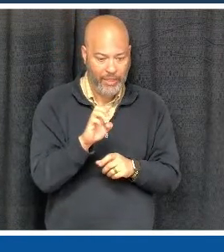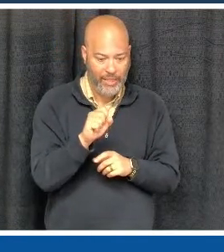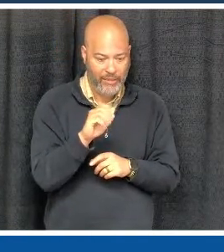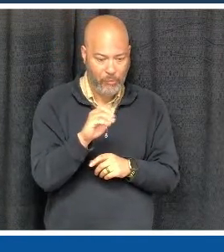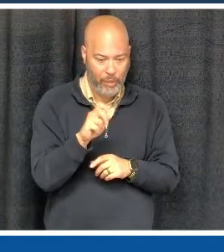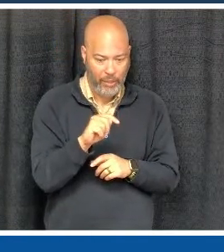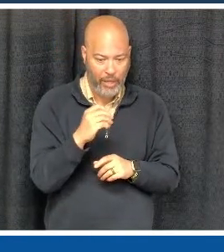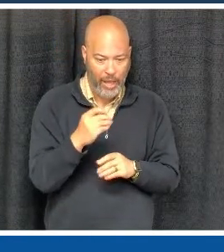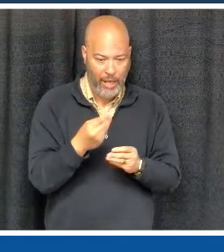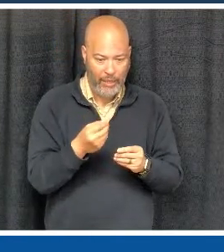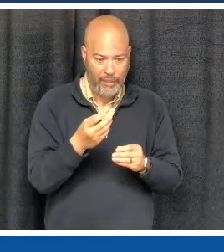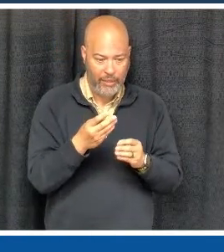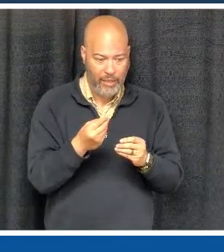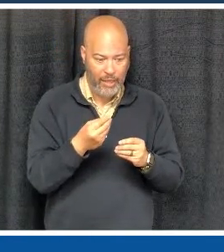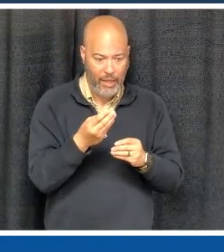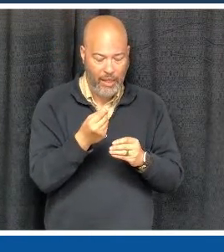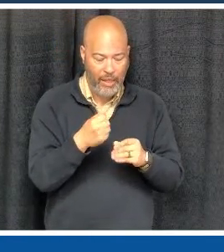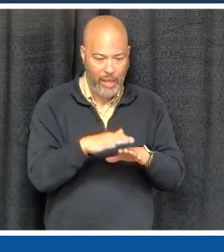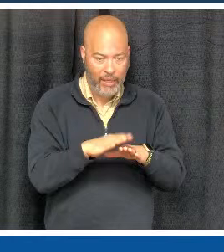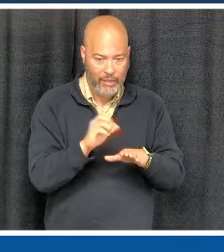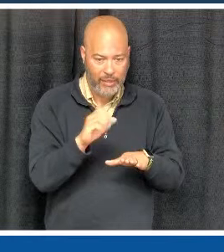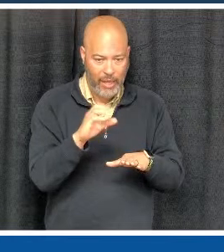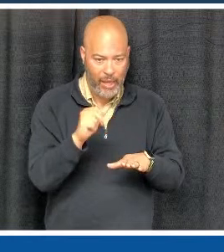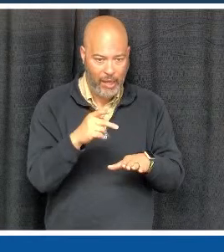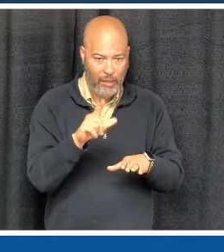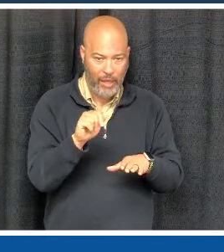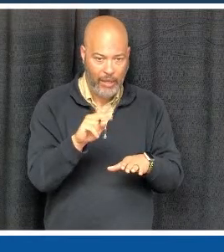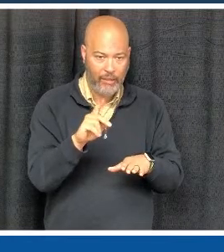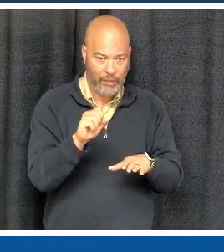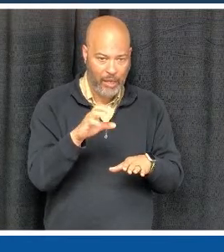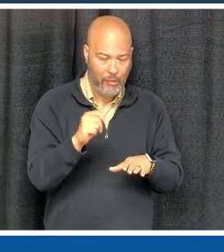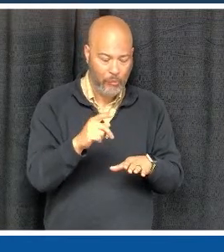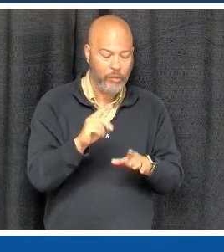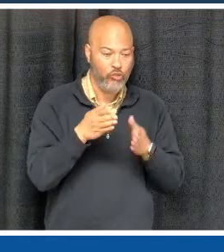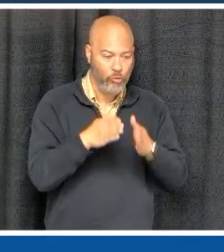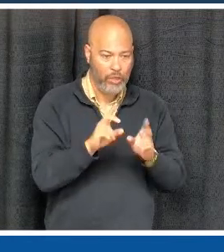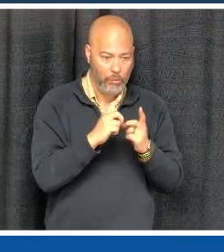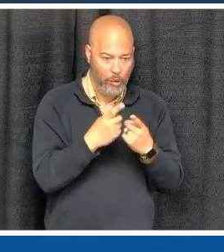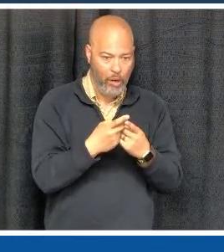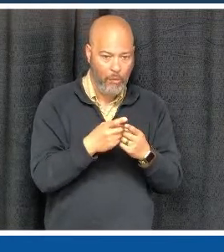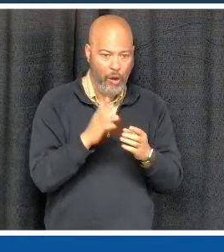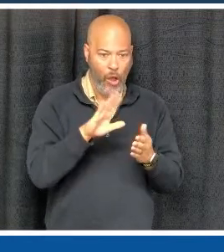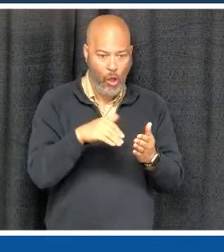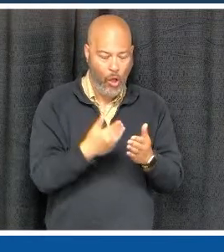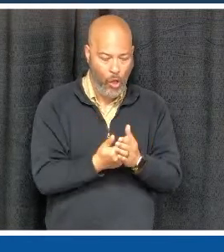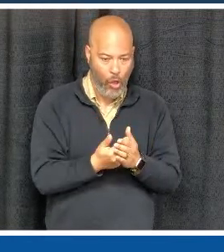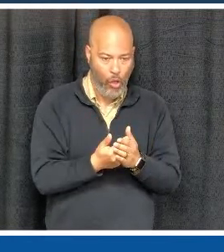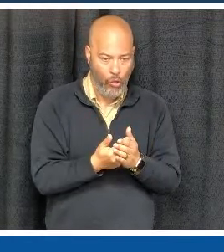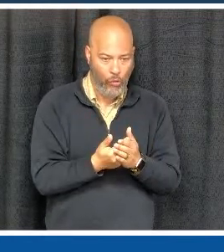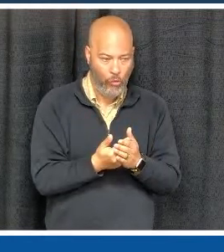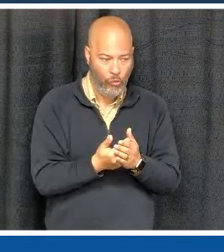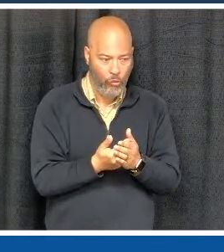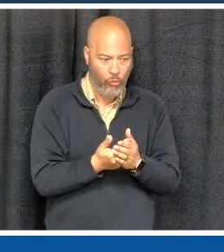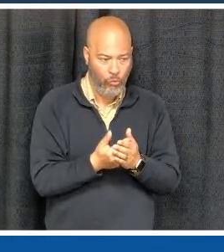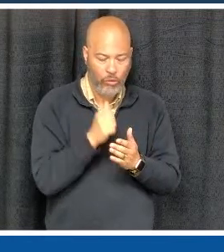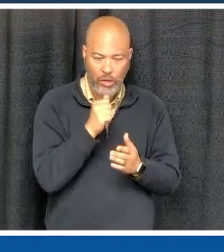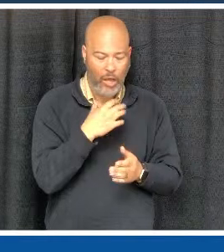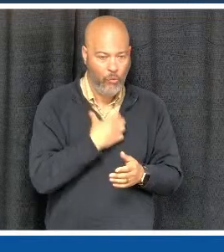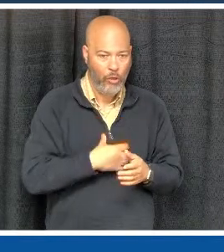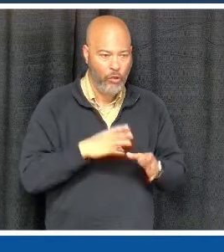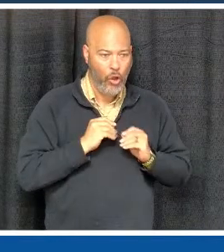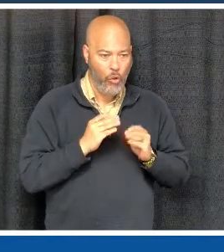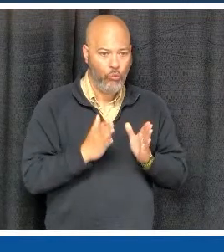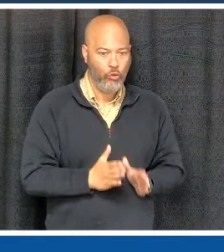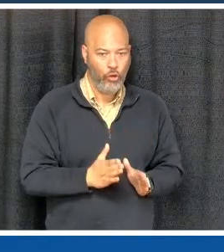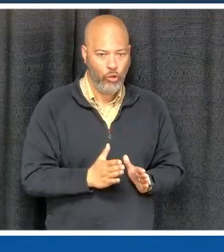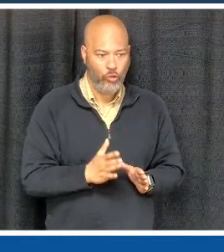areas of landscaping, the CMC-RPC staff, the street department, and the developer does not wish for the owner-operator